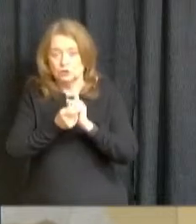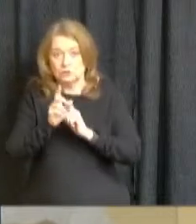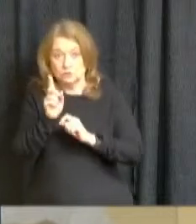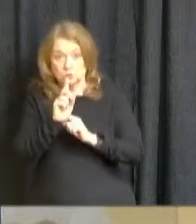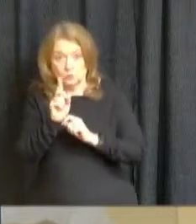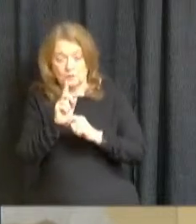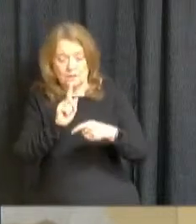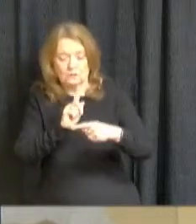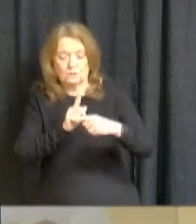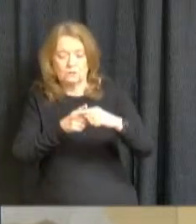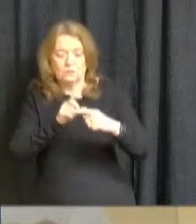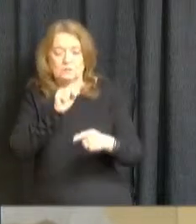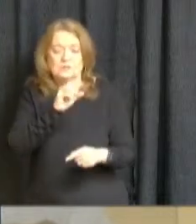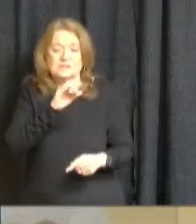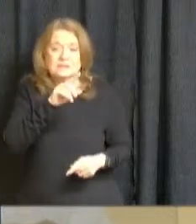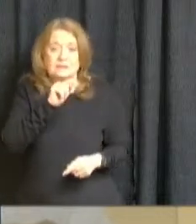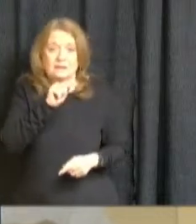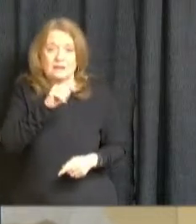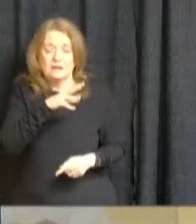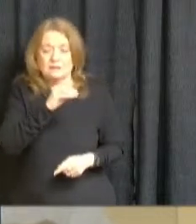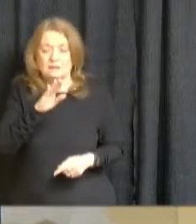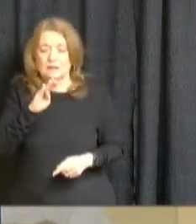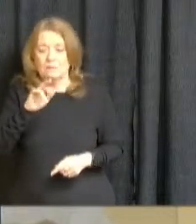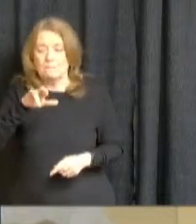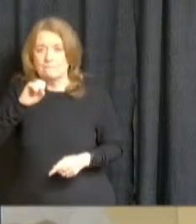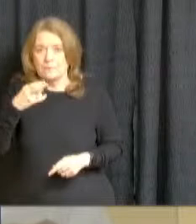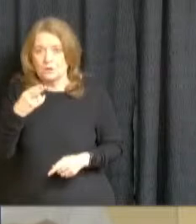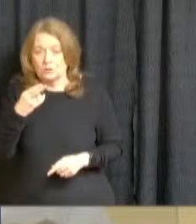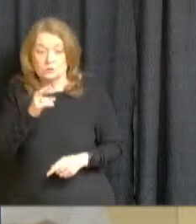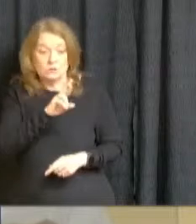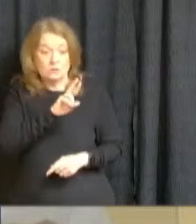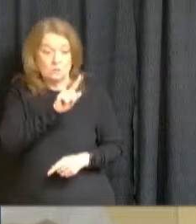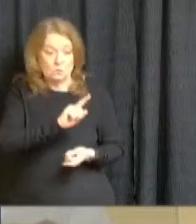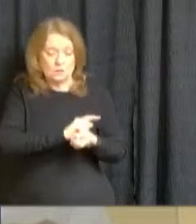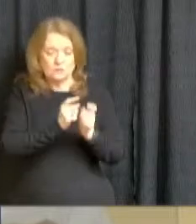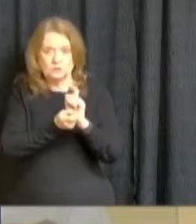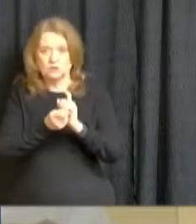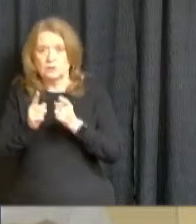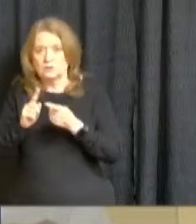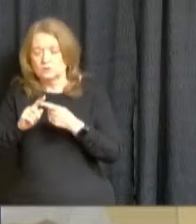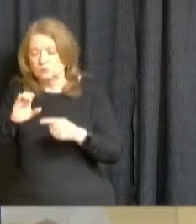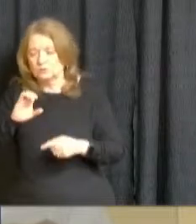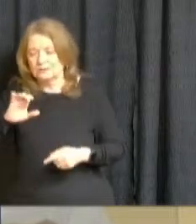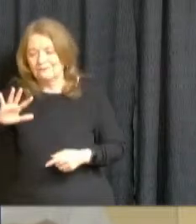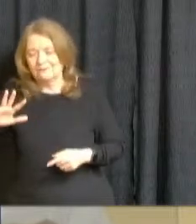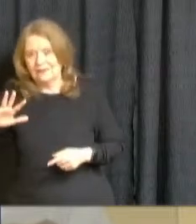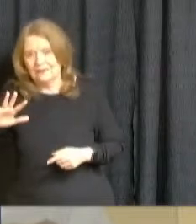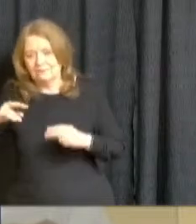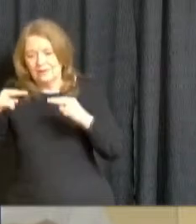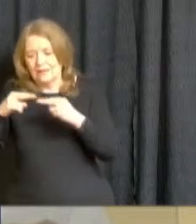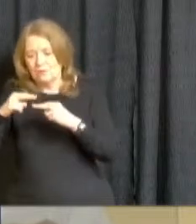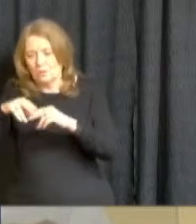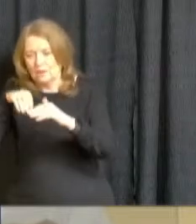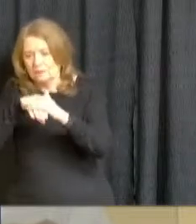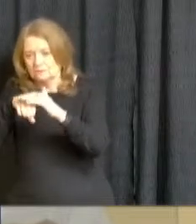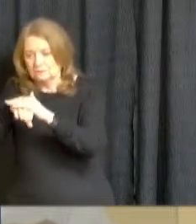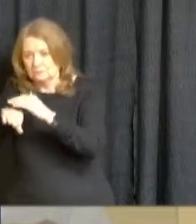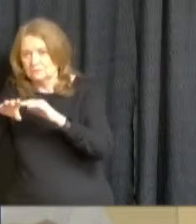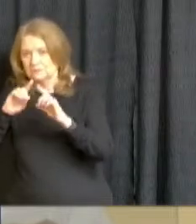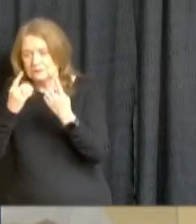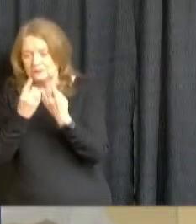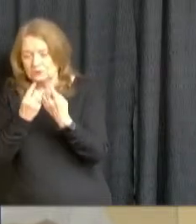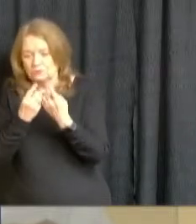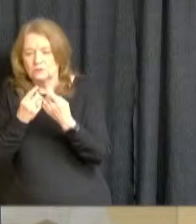at the intersection Scott Drive and Birch Road from R1 Single Family Residential District, C5 Highway and Arterial Commercial District